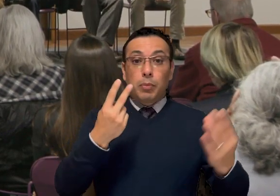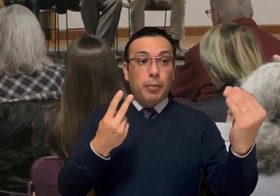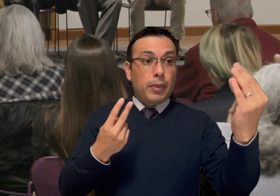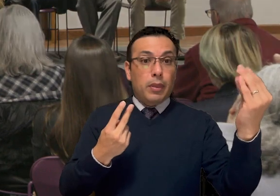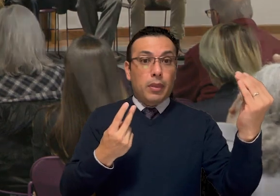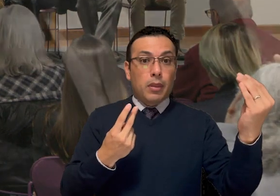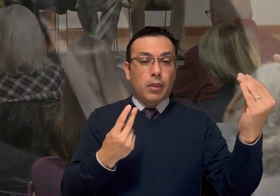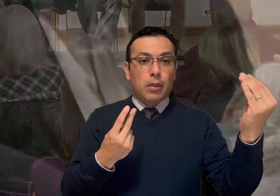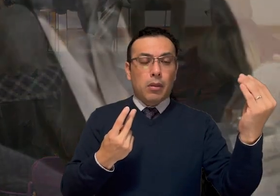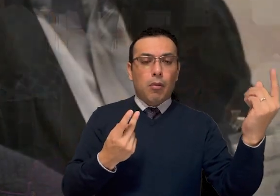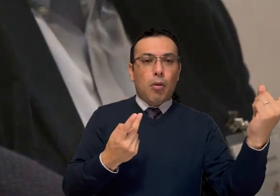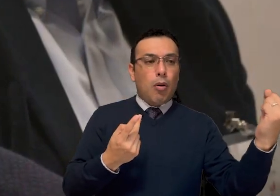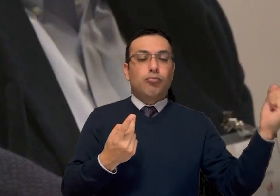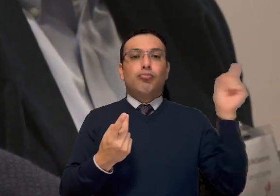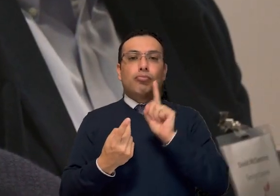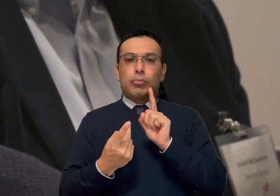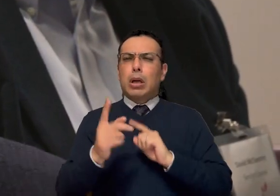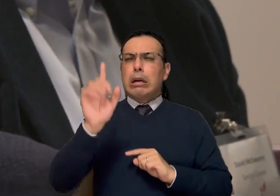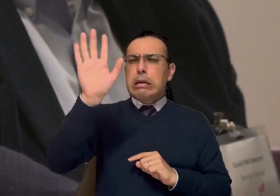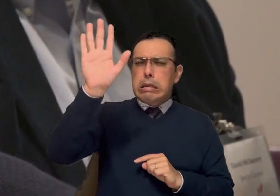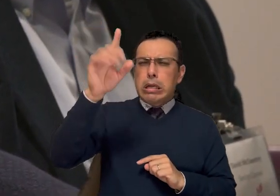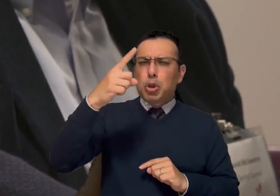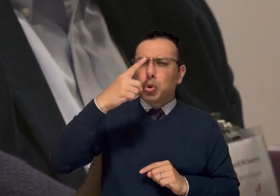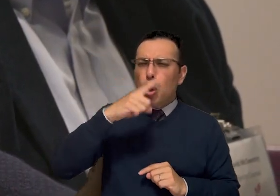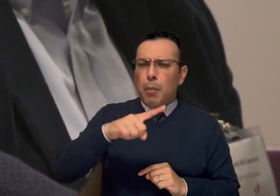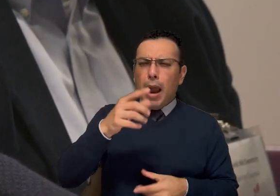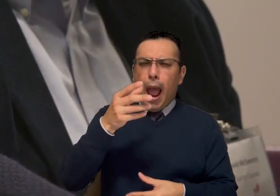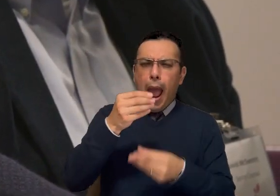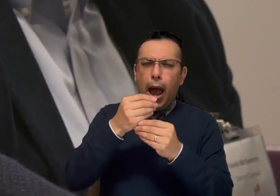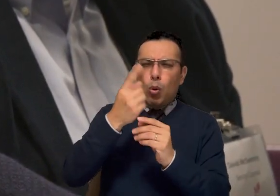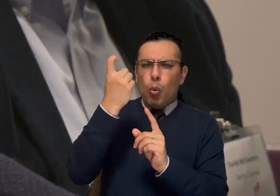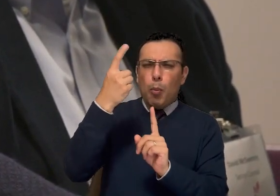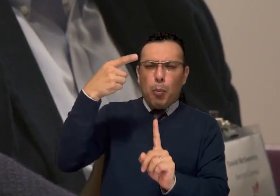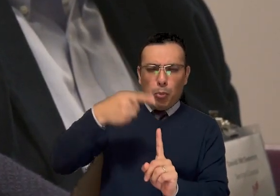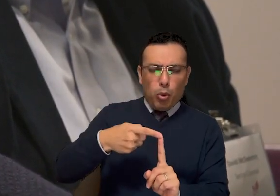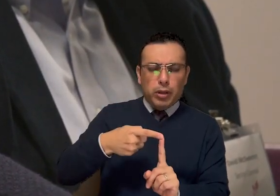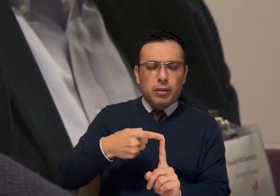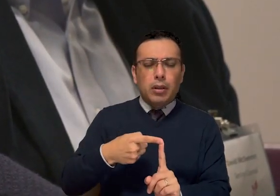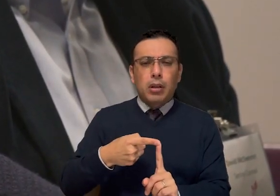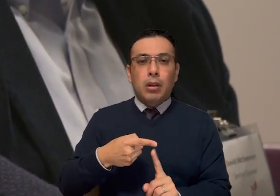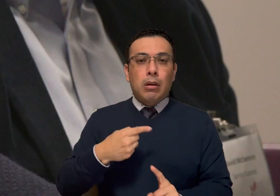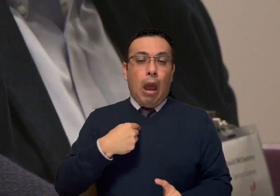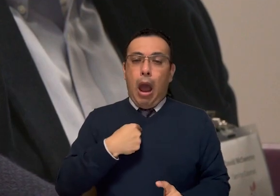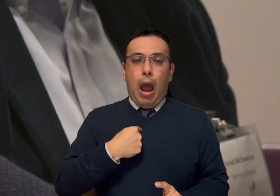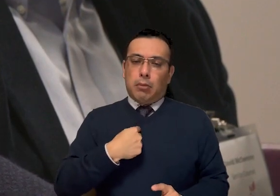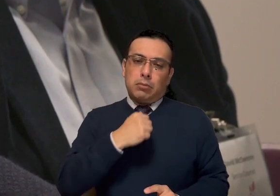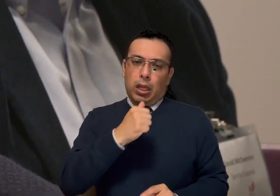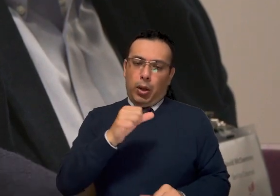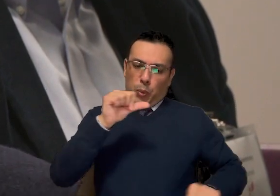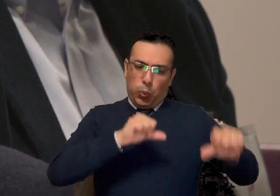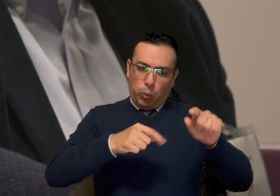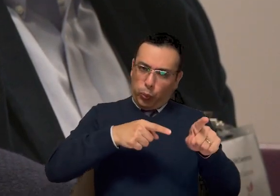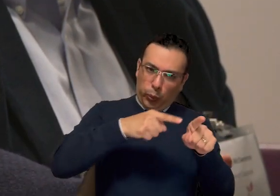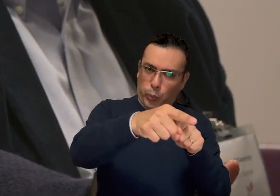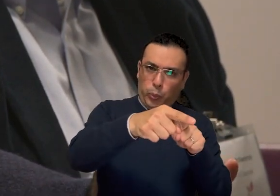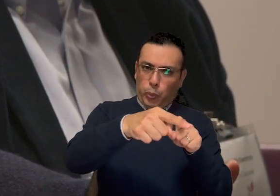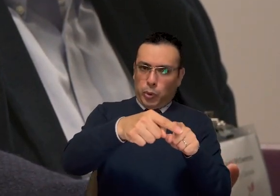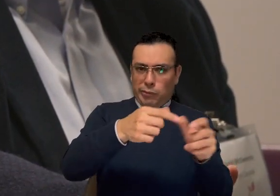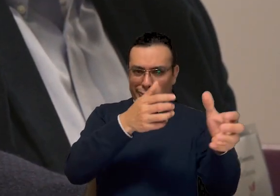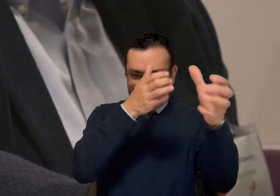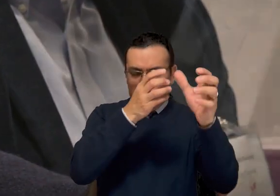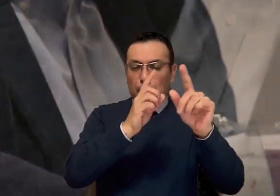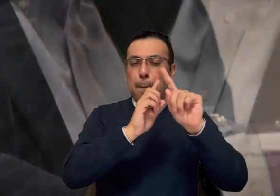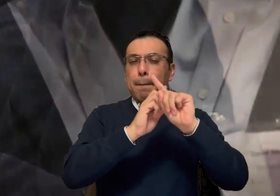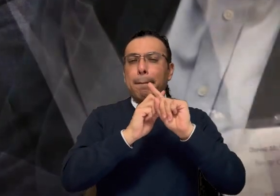scientific specialty, but it's my understanding that the calculations and the results were computer